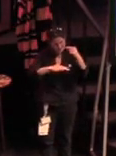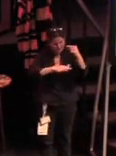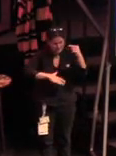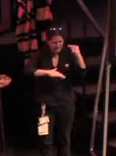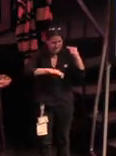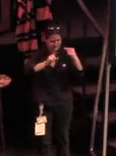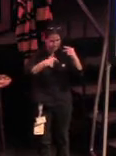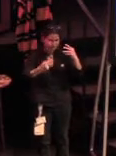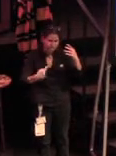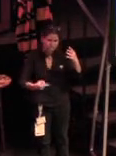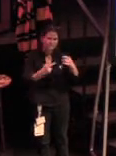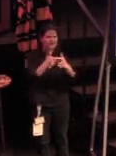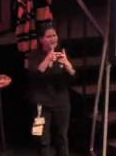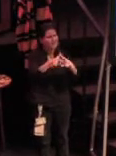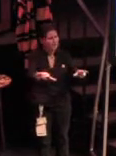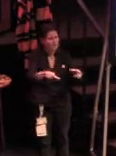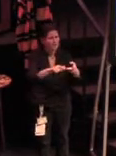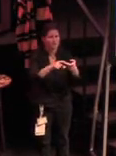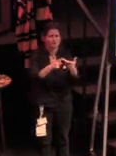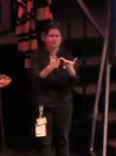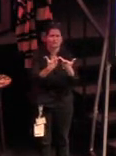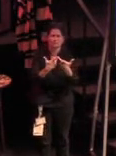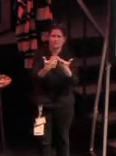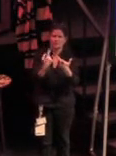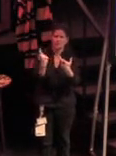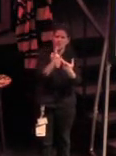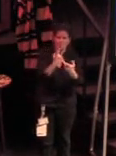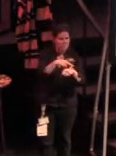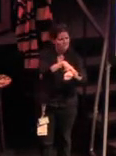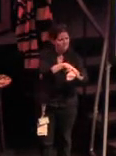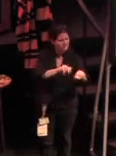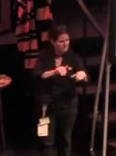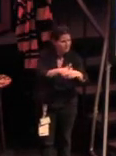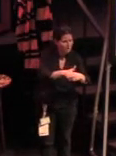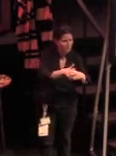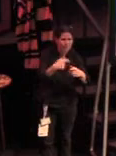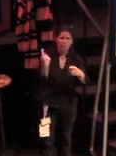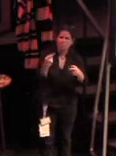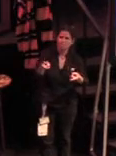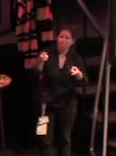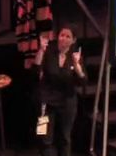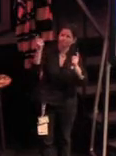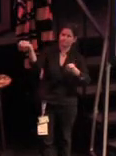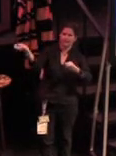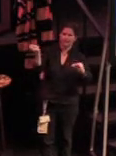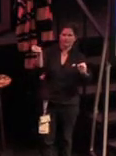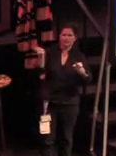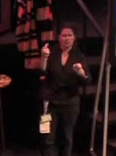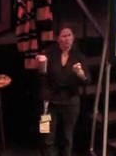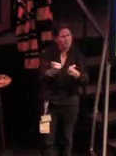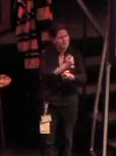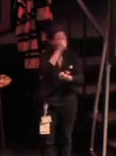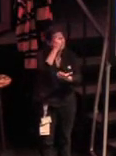from language to onboarding staff to governance and decision making to how you write